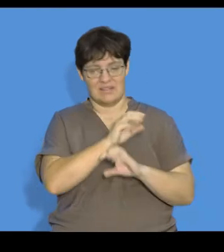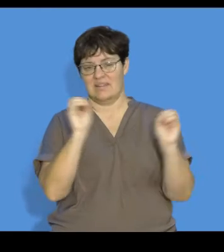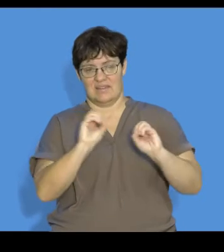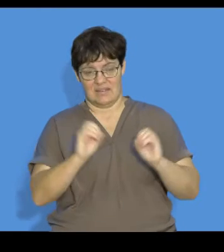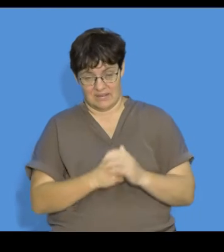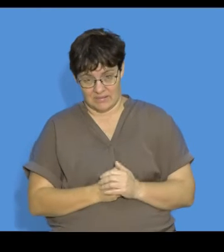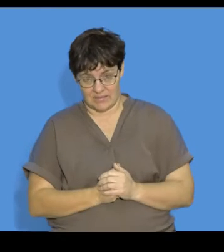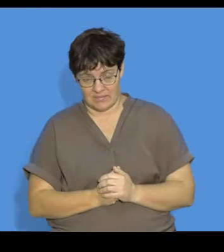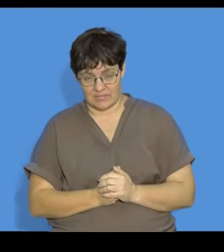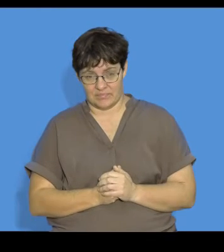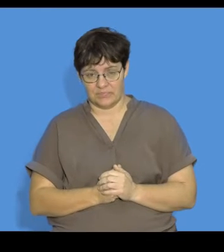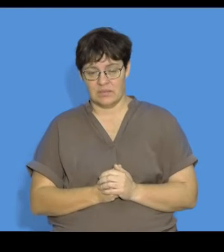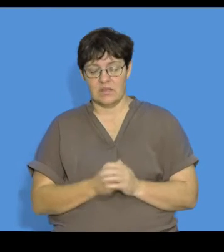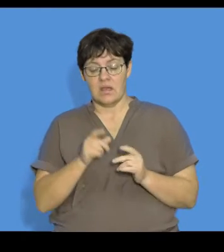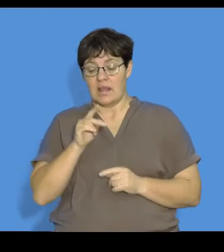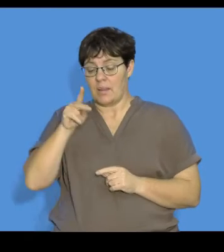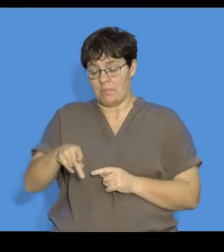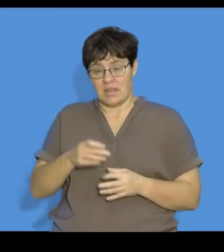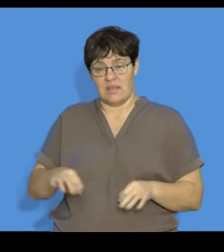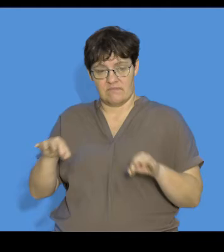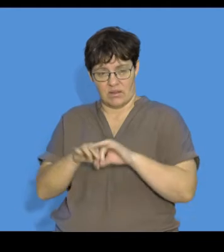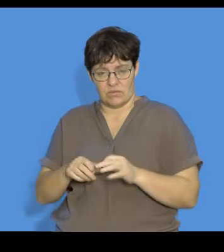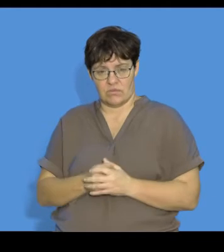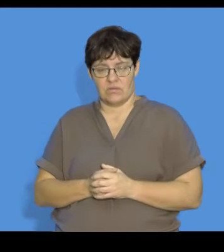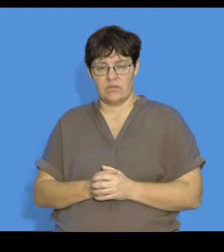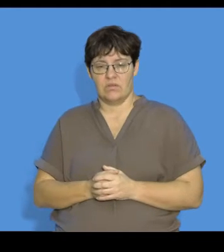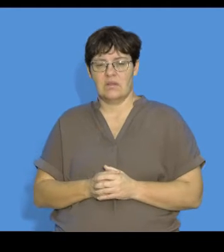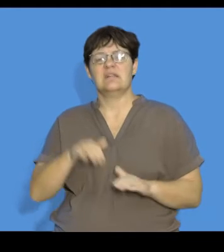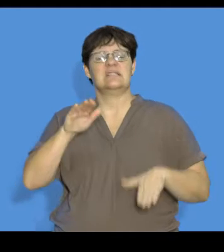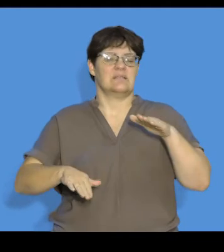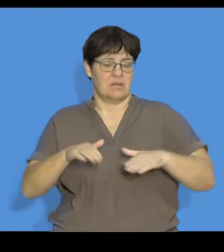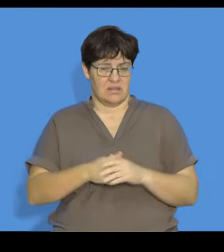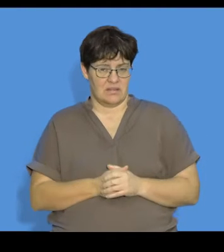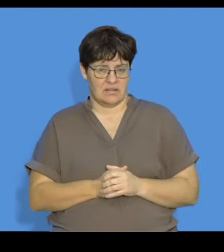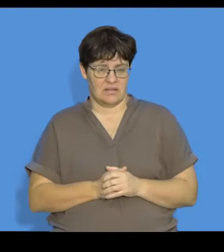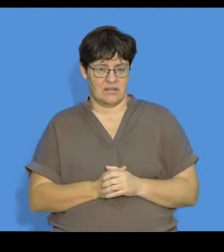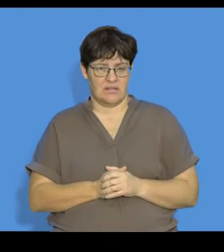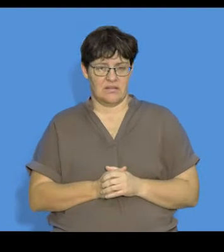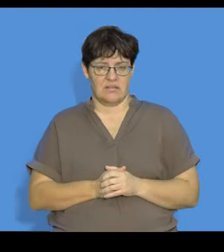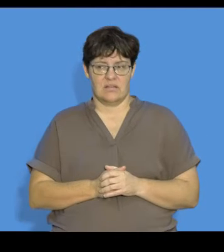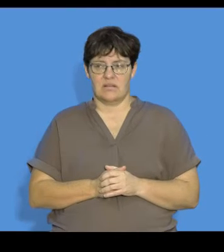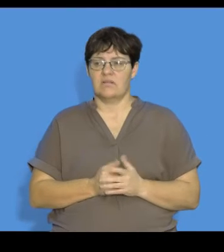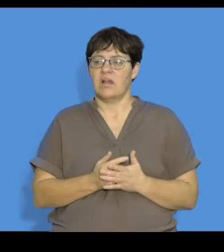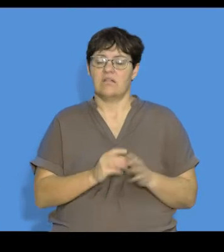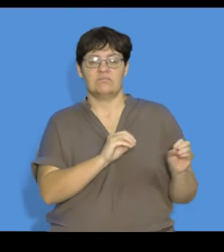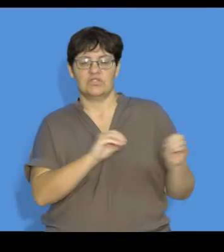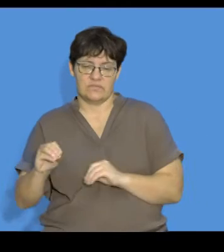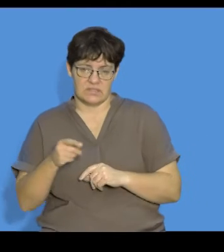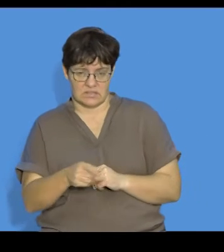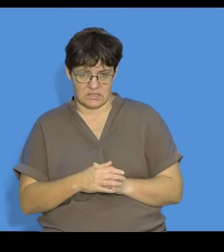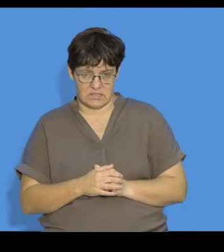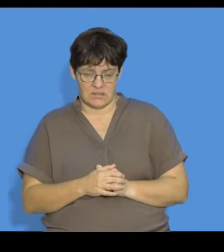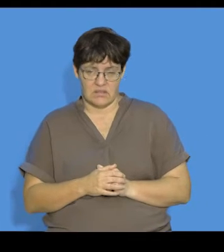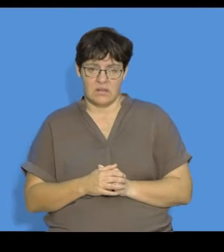of P will be the very same thing, which is the shift of the graph, but now instead of it being